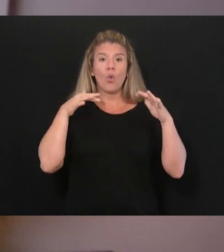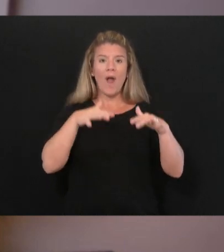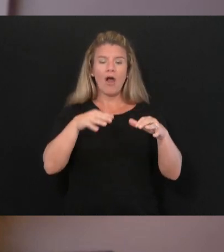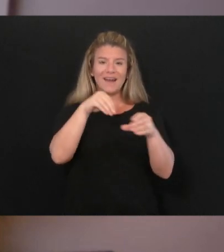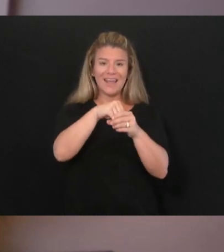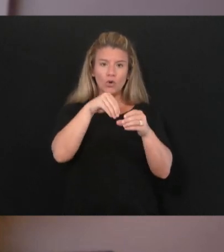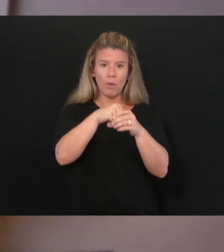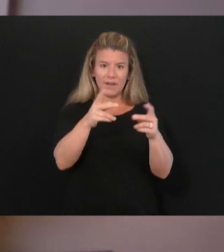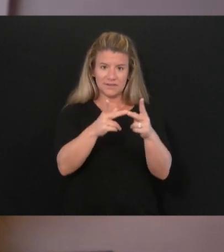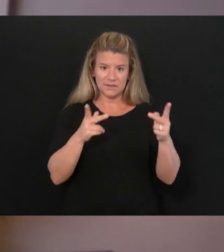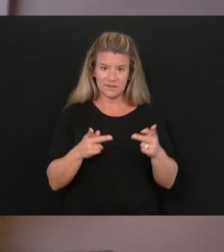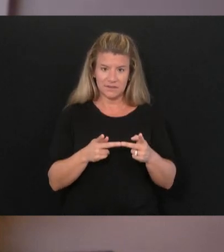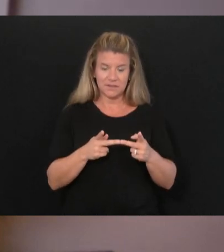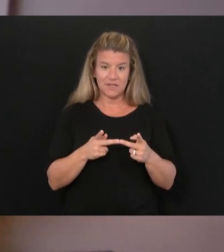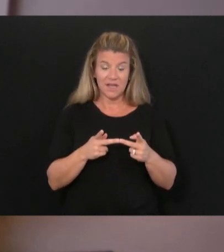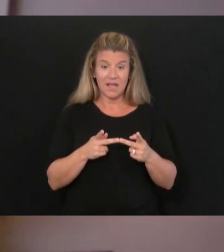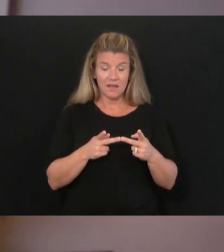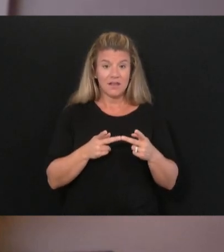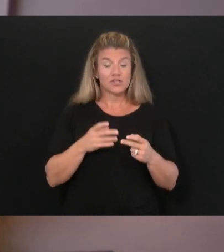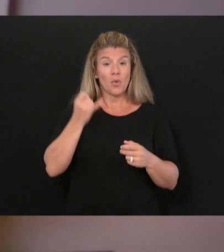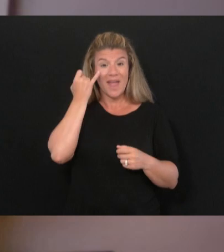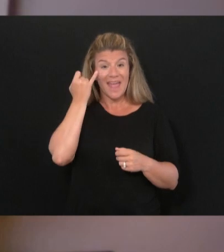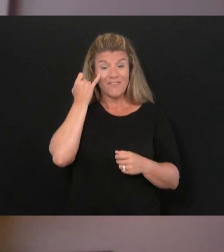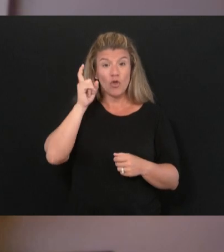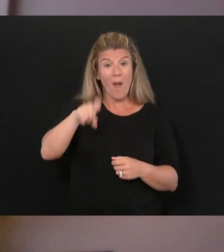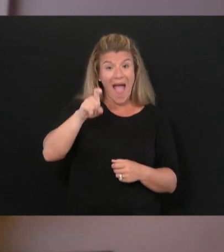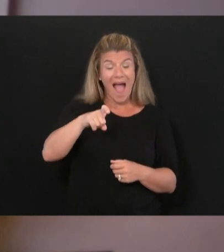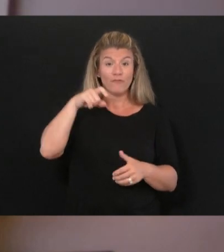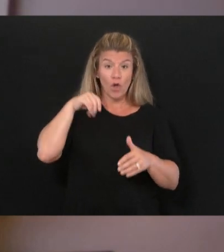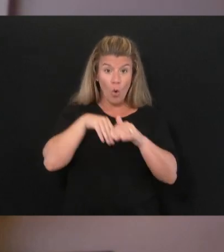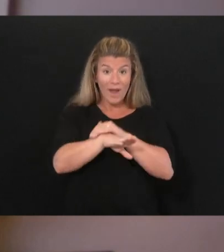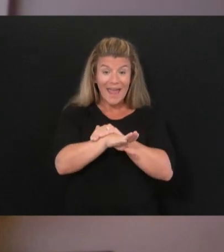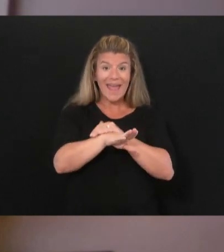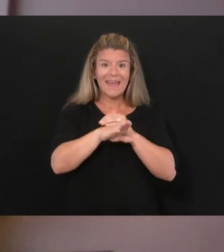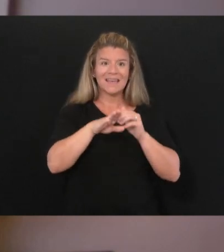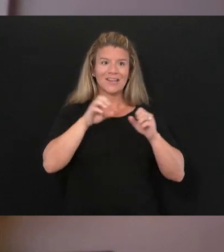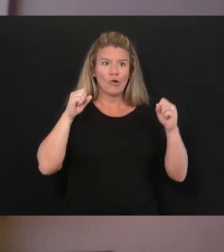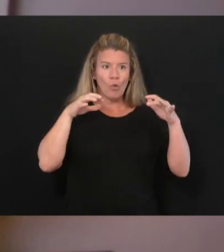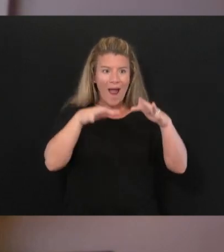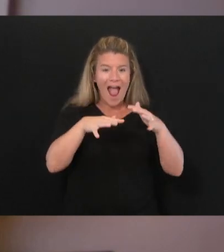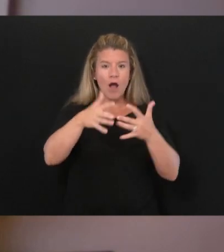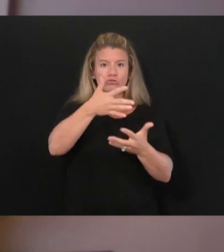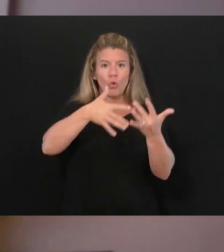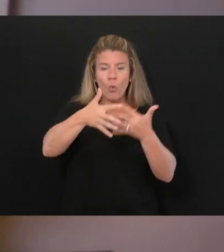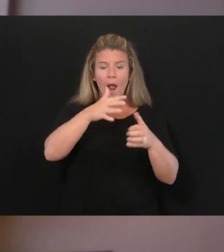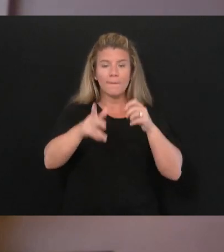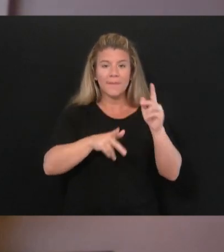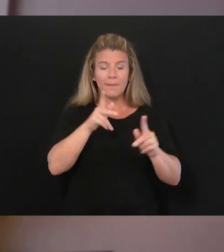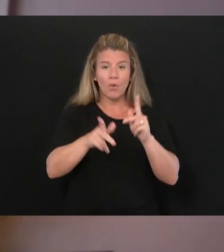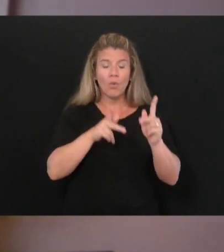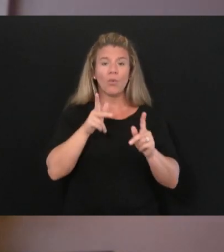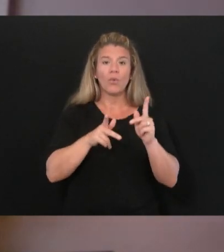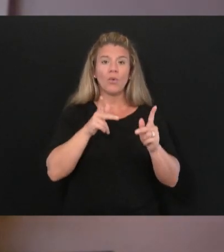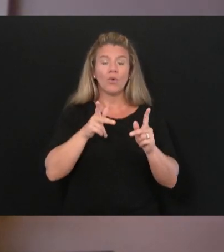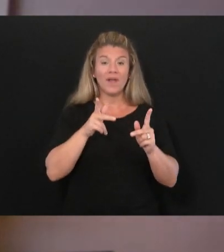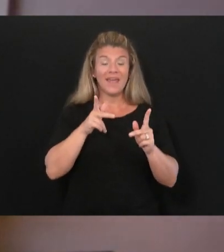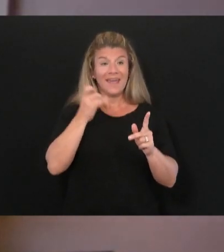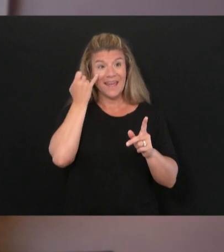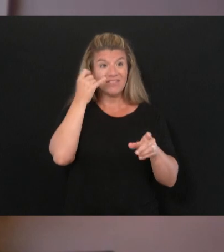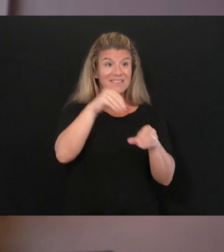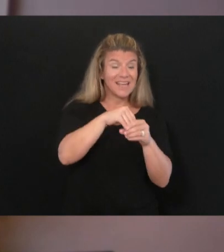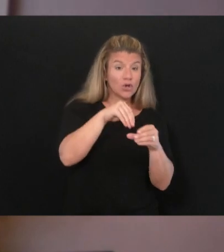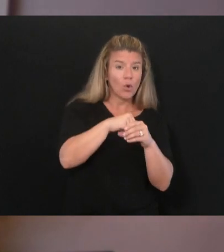indoor spaces. And if you need to be in crowds or around other people, or indoors where